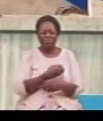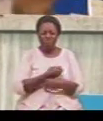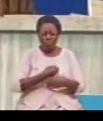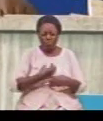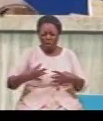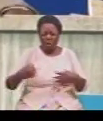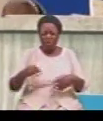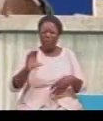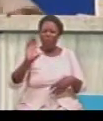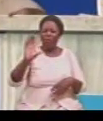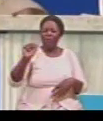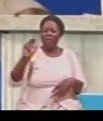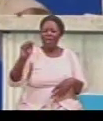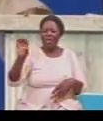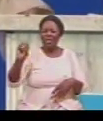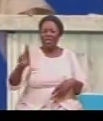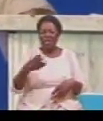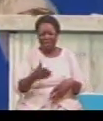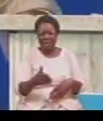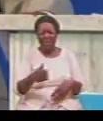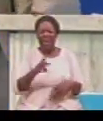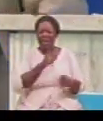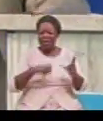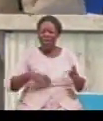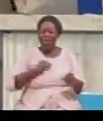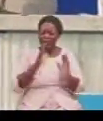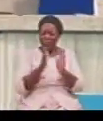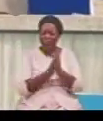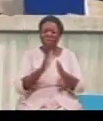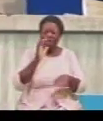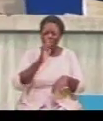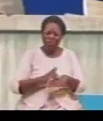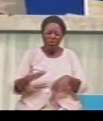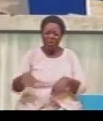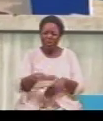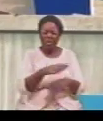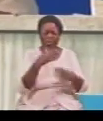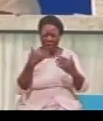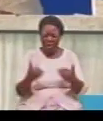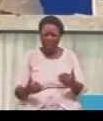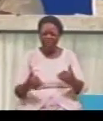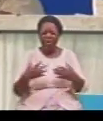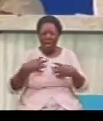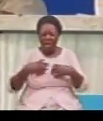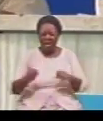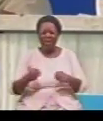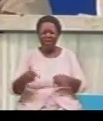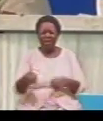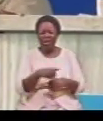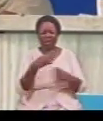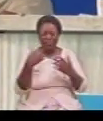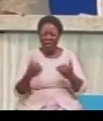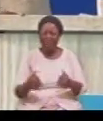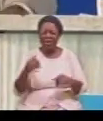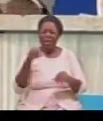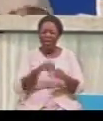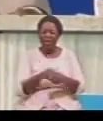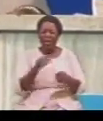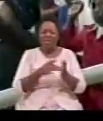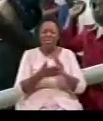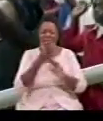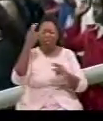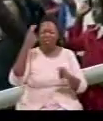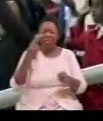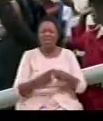cancer there, Lord, I pray, touch them now, heal them now in